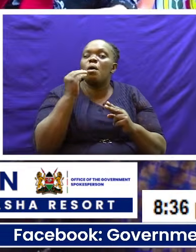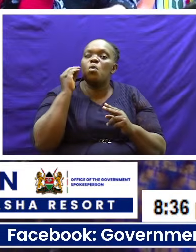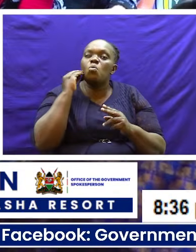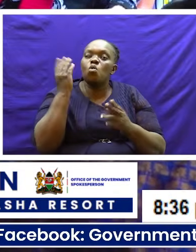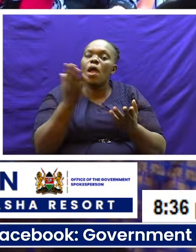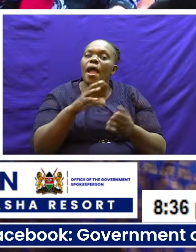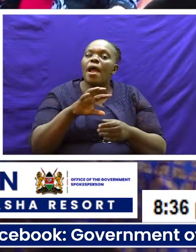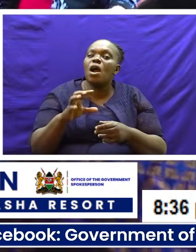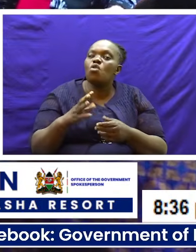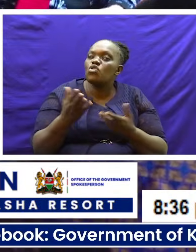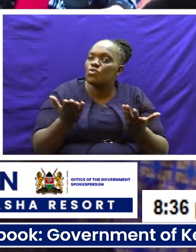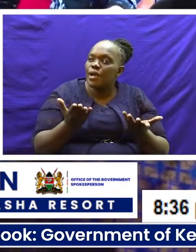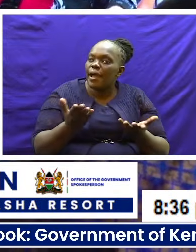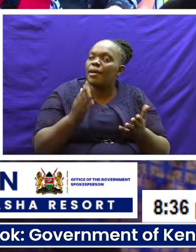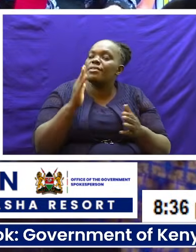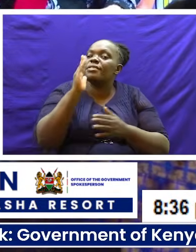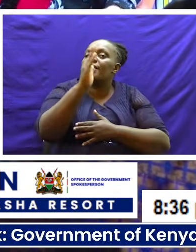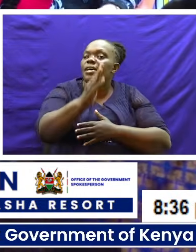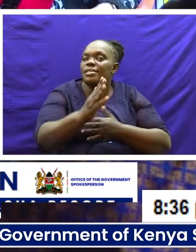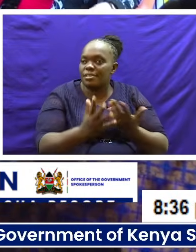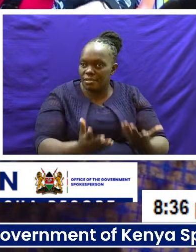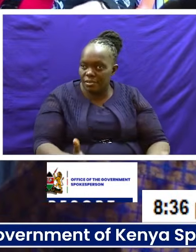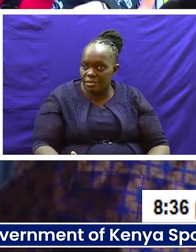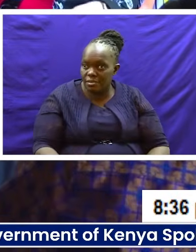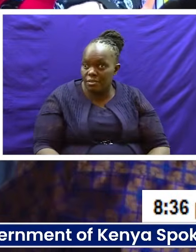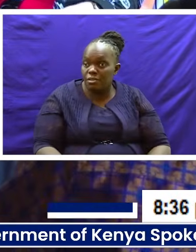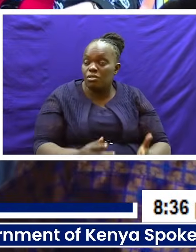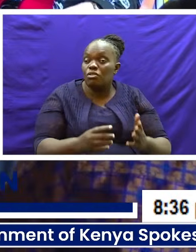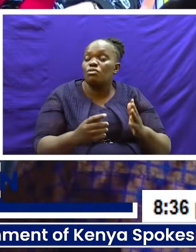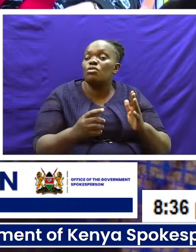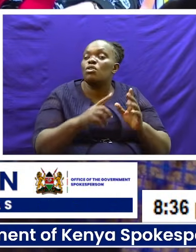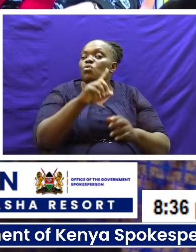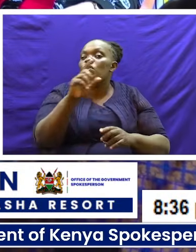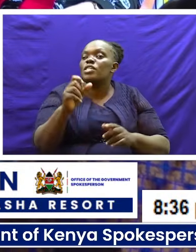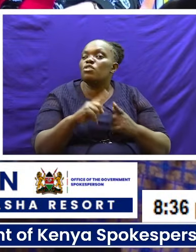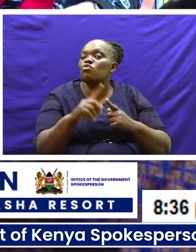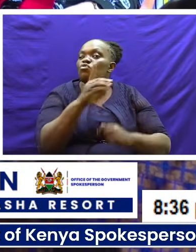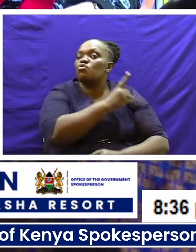your county, and straight you shoot the question to Daktari.